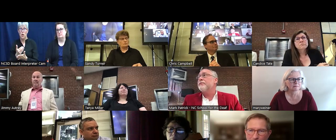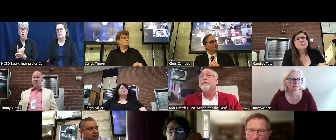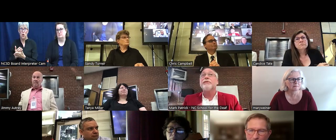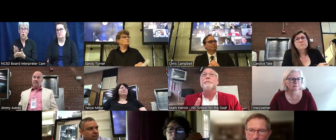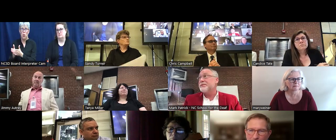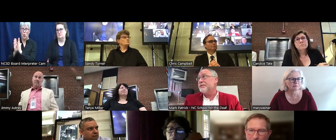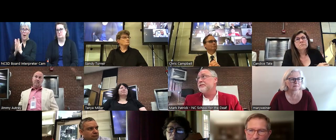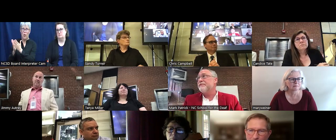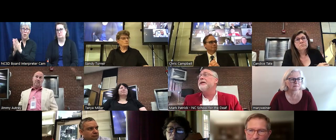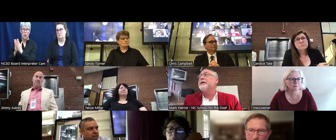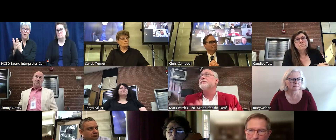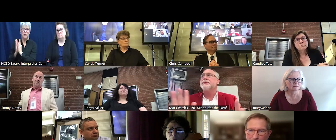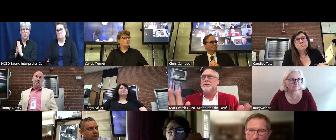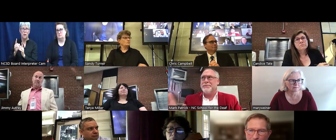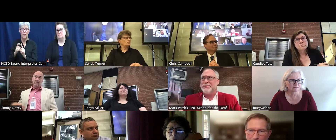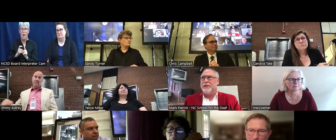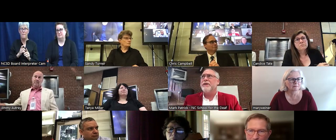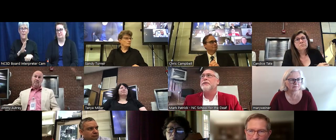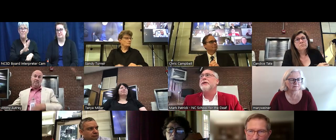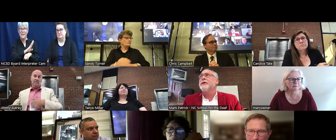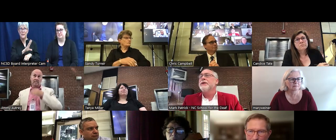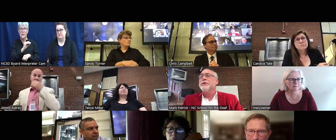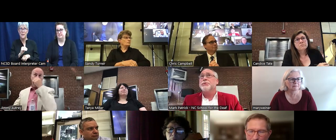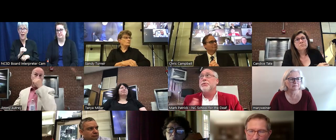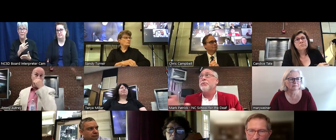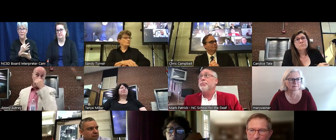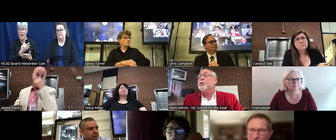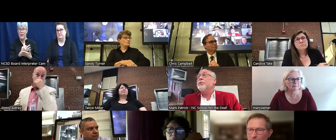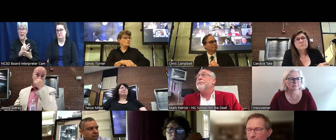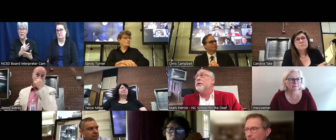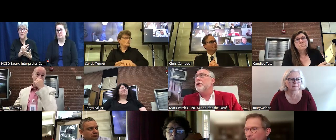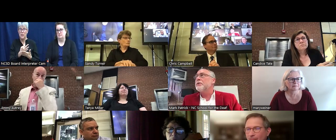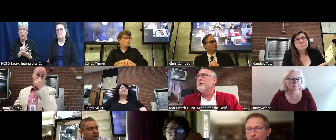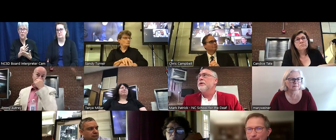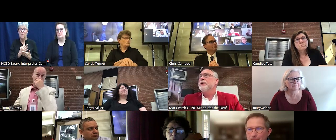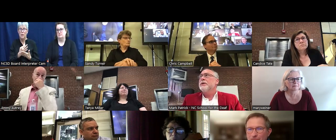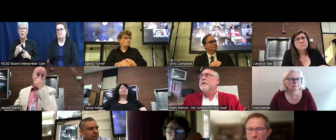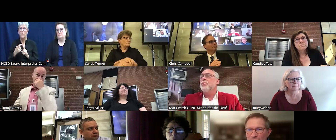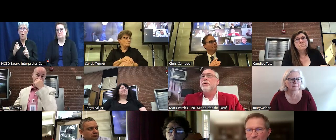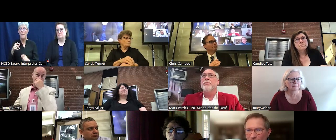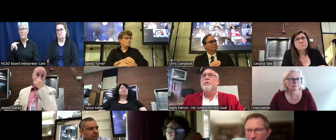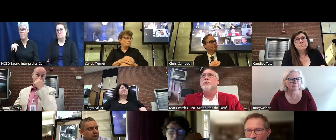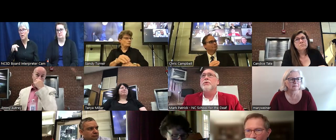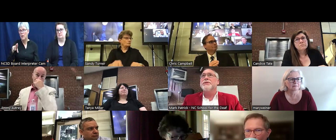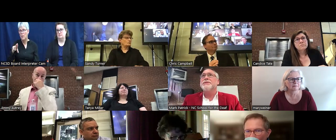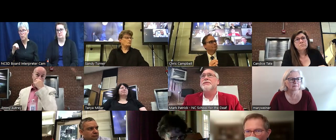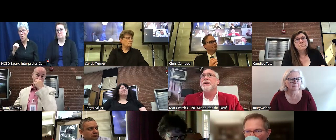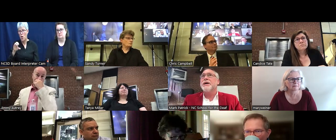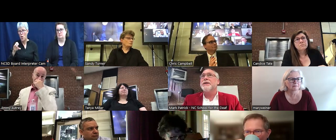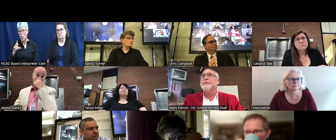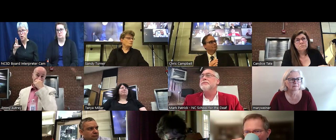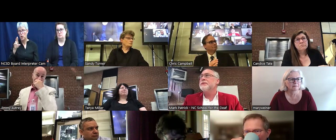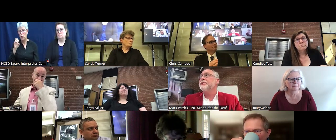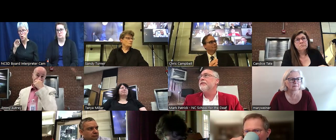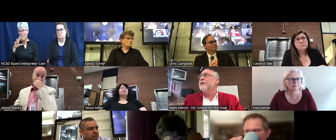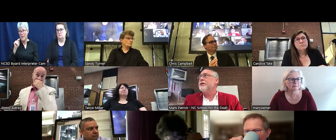down from business and finance specifically, just procurement alone, will